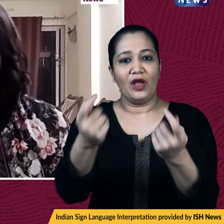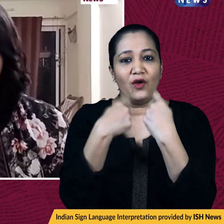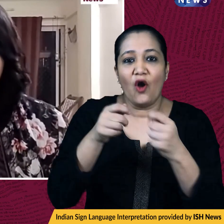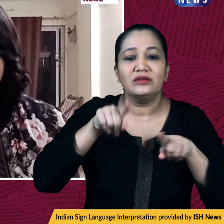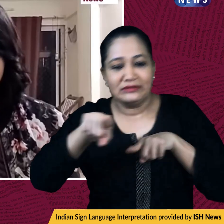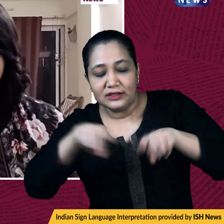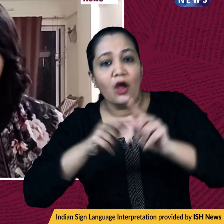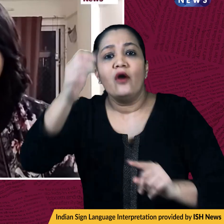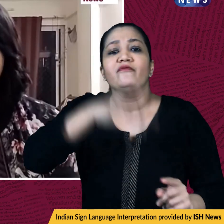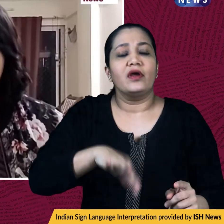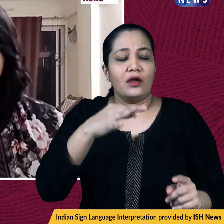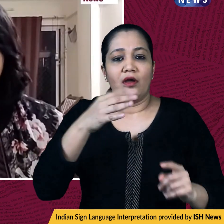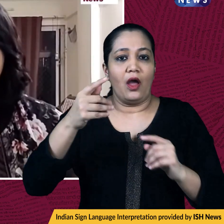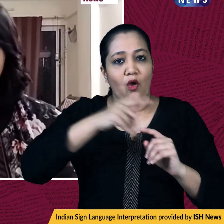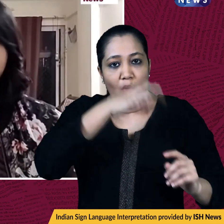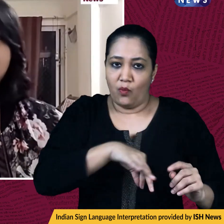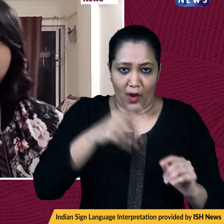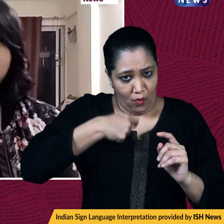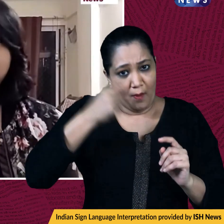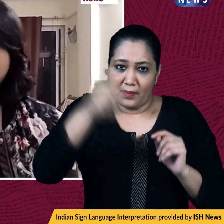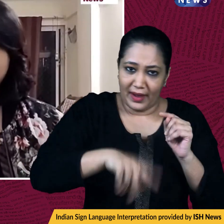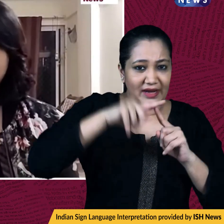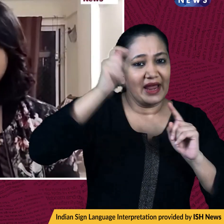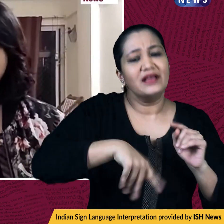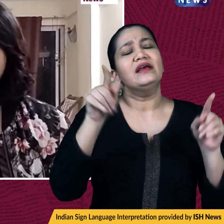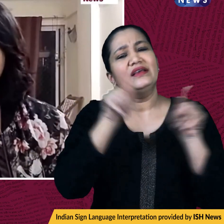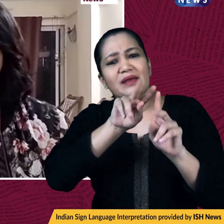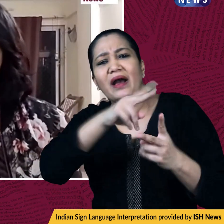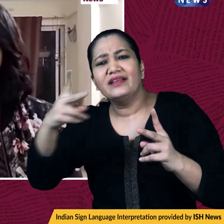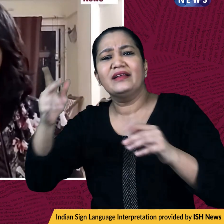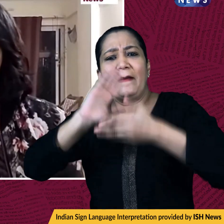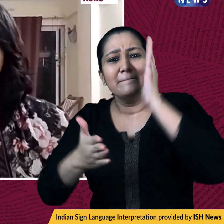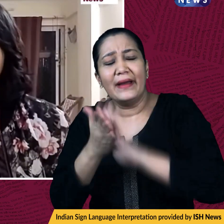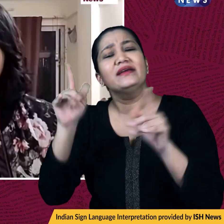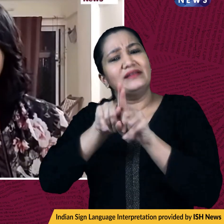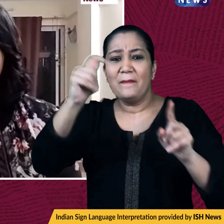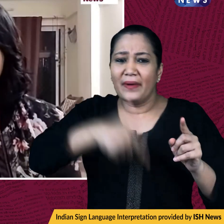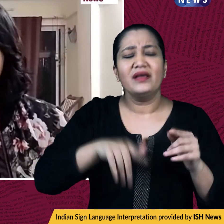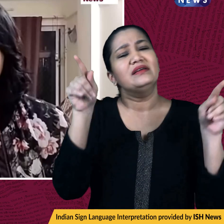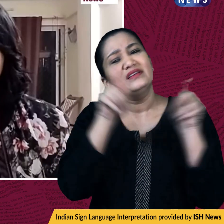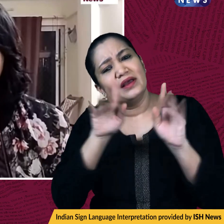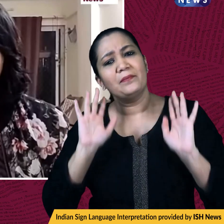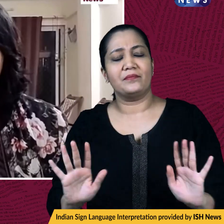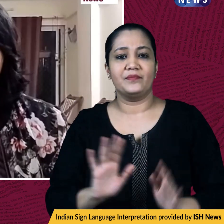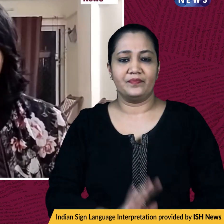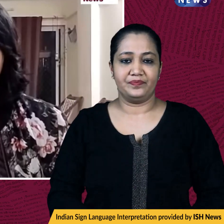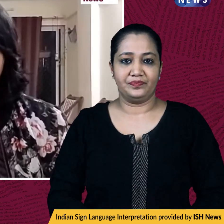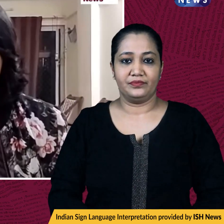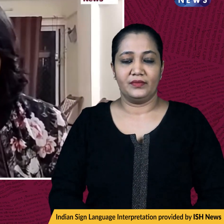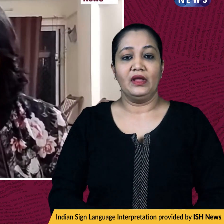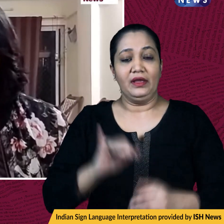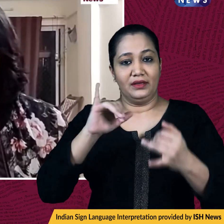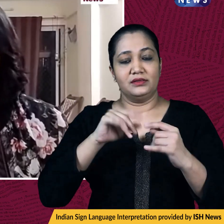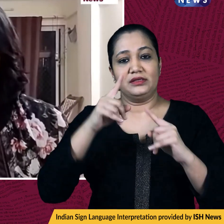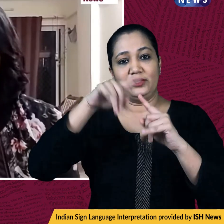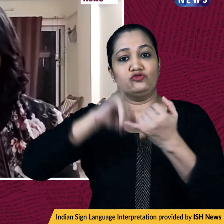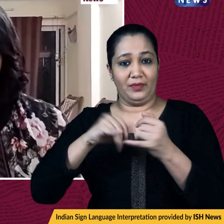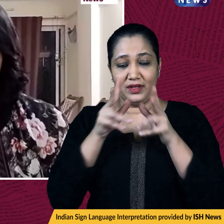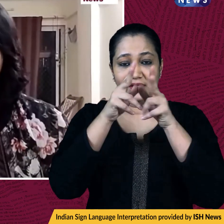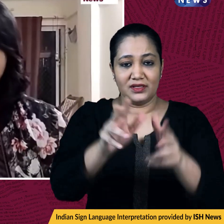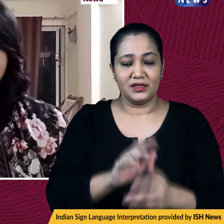least 50% of the time across the global ocean since 2014. Now, in some hotspots, extreme